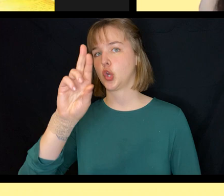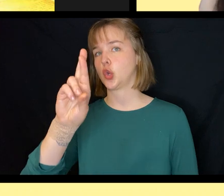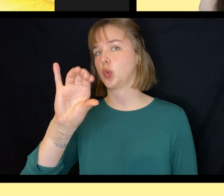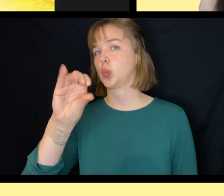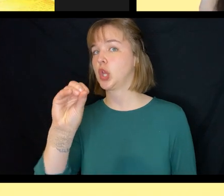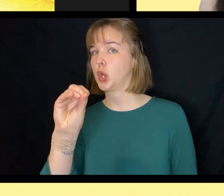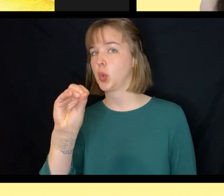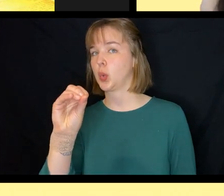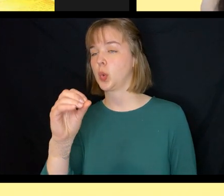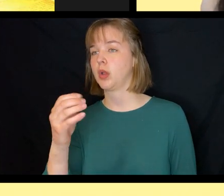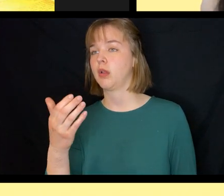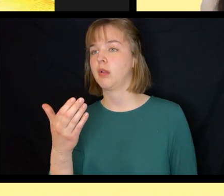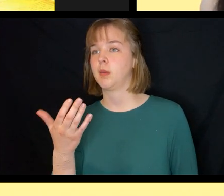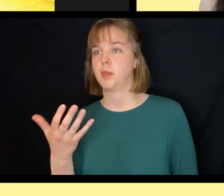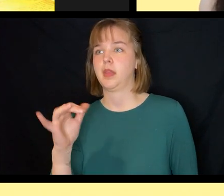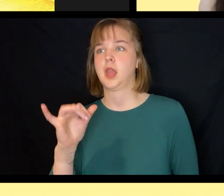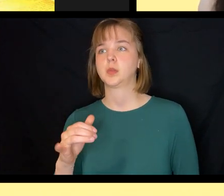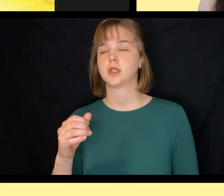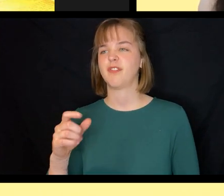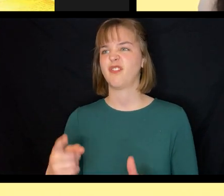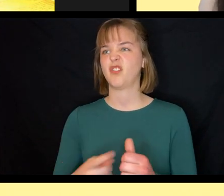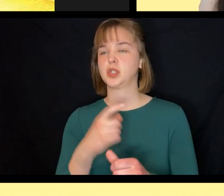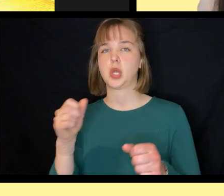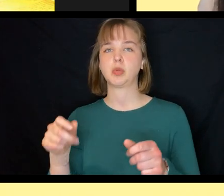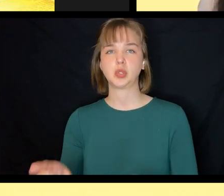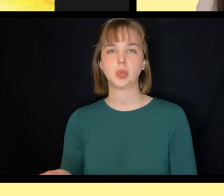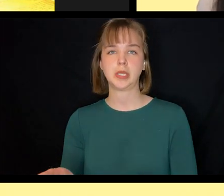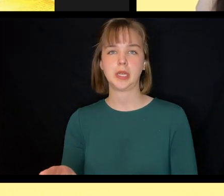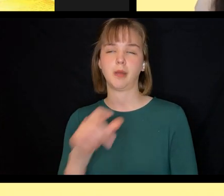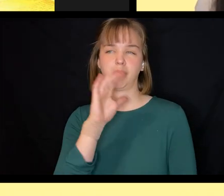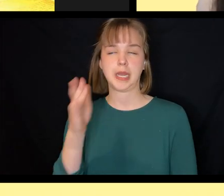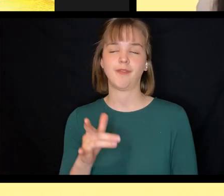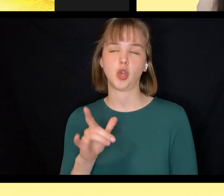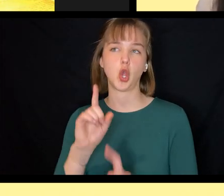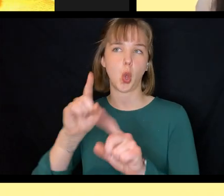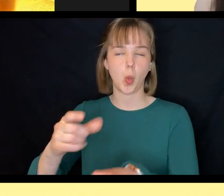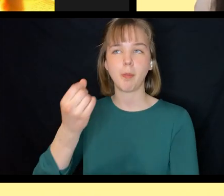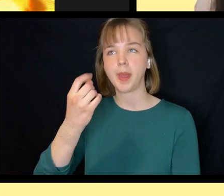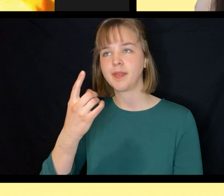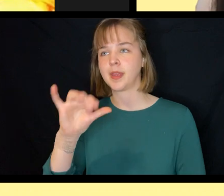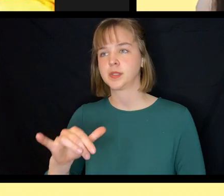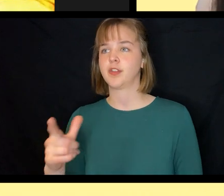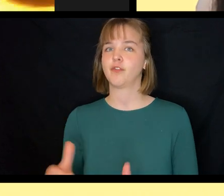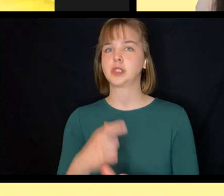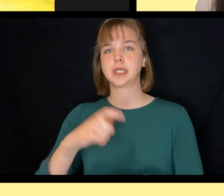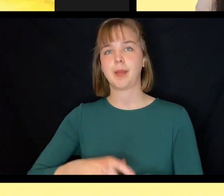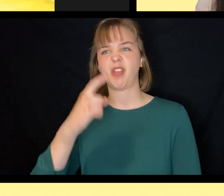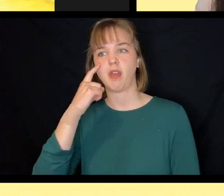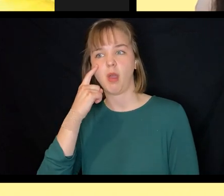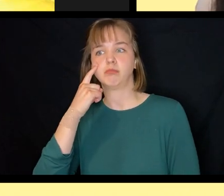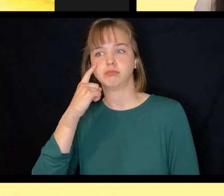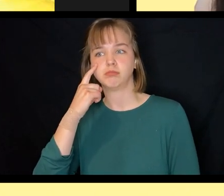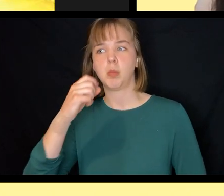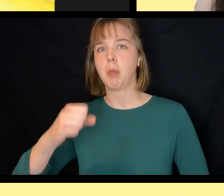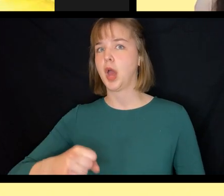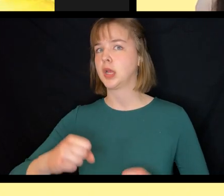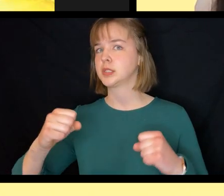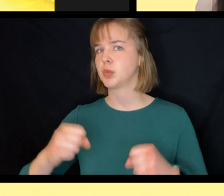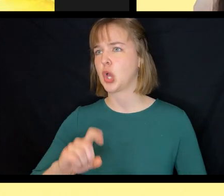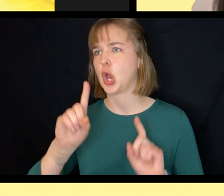And that was sort of like an outside shot of me even having an opportunity, but it was sort of just like training for that leading up